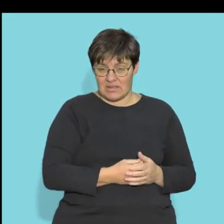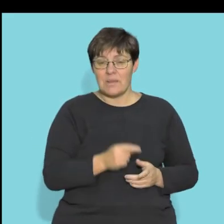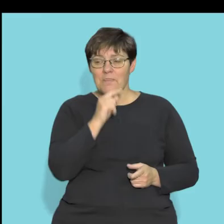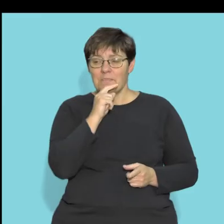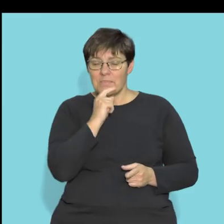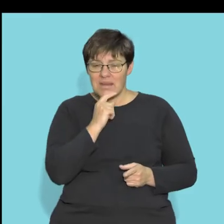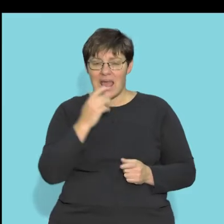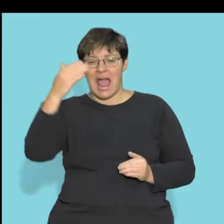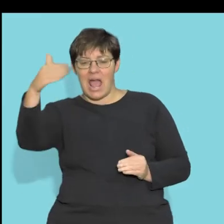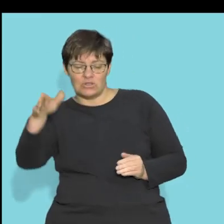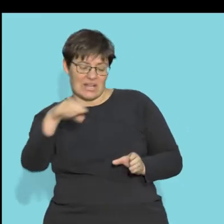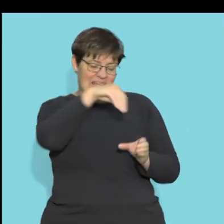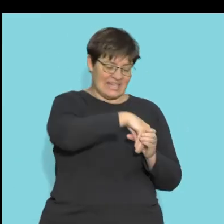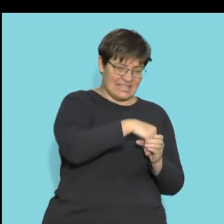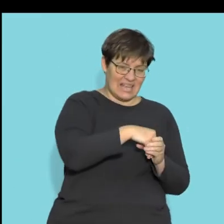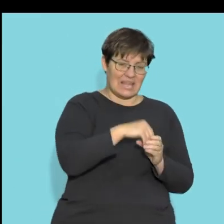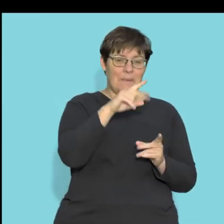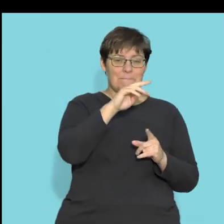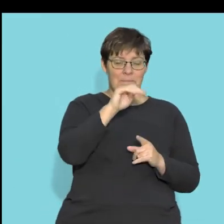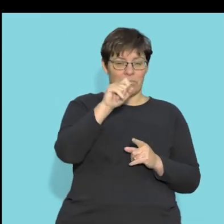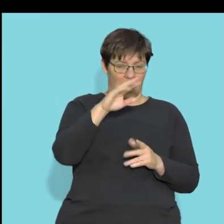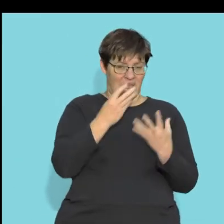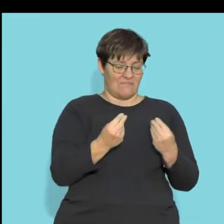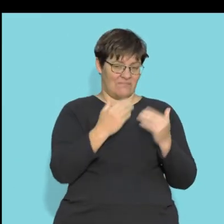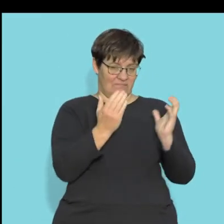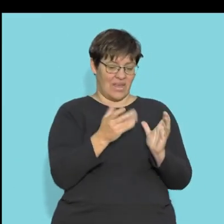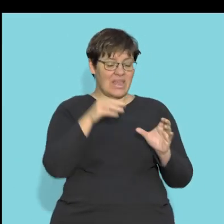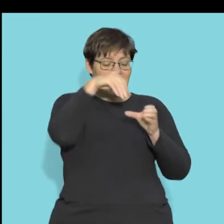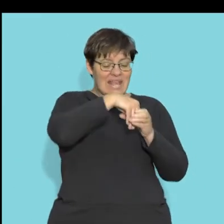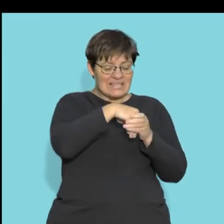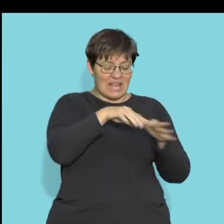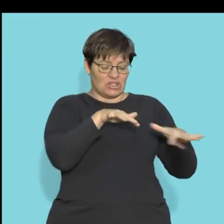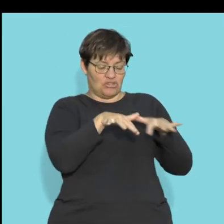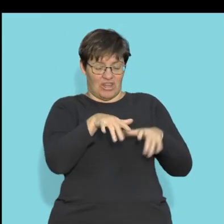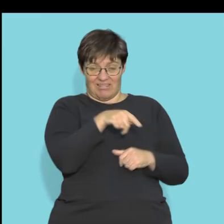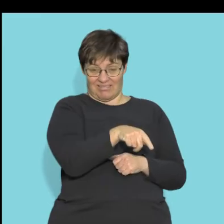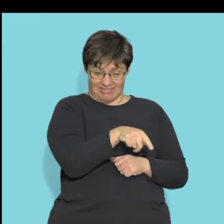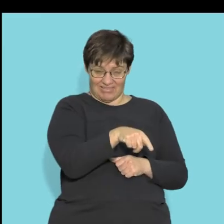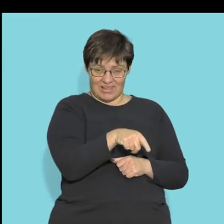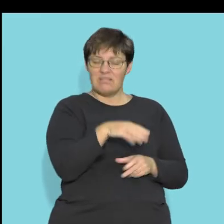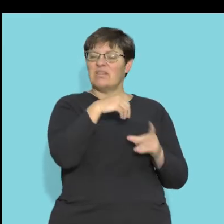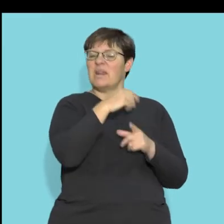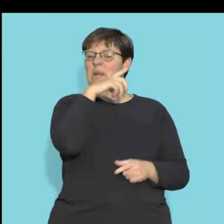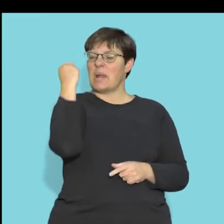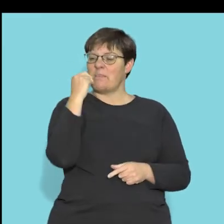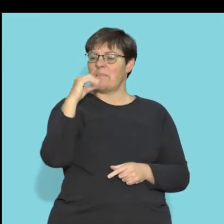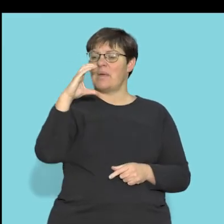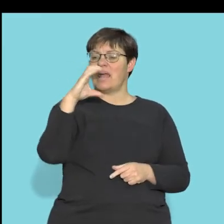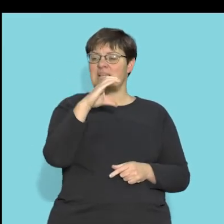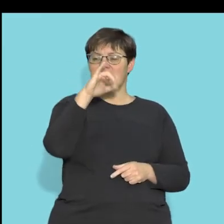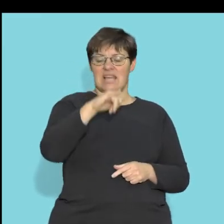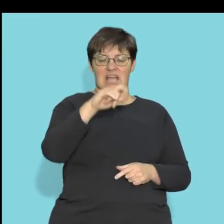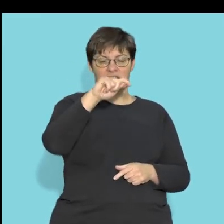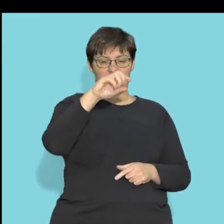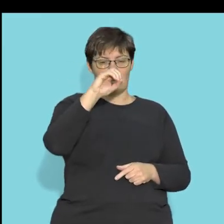the outside and the inside. We have this jelly-like gel keeping everything in space, some hanging around,